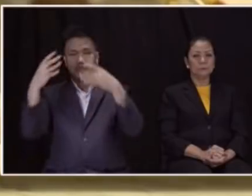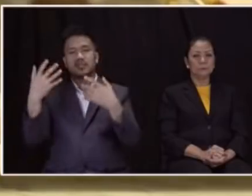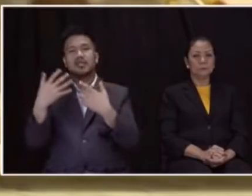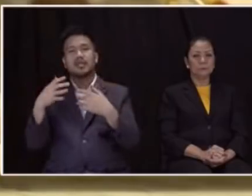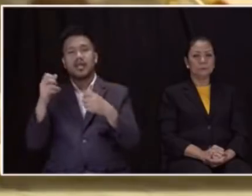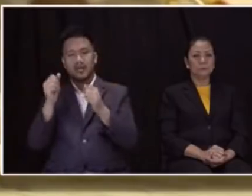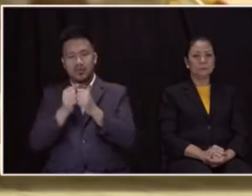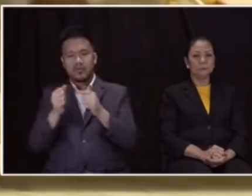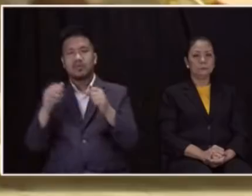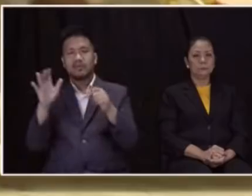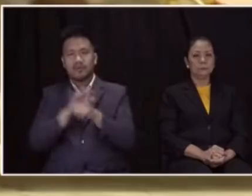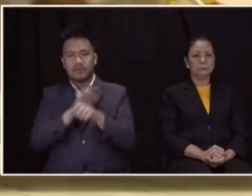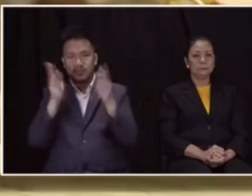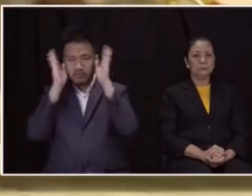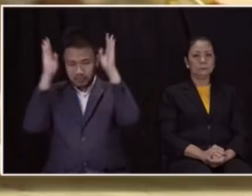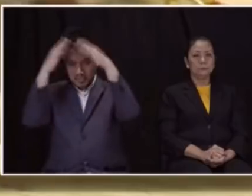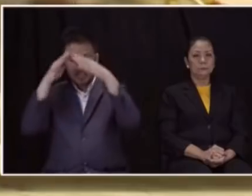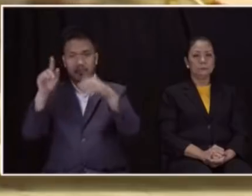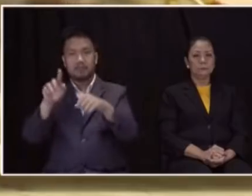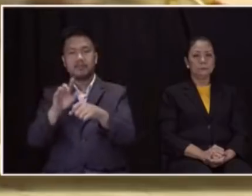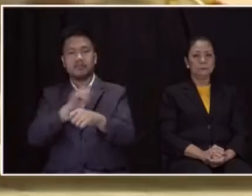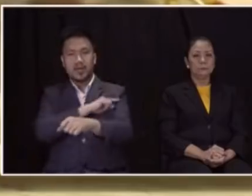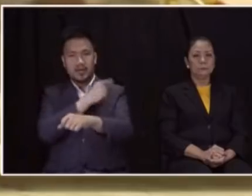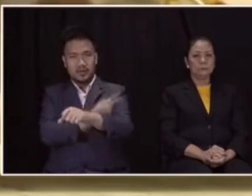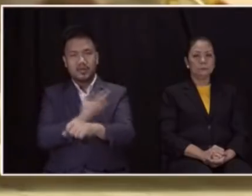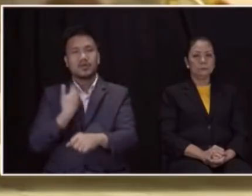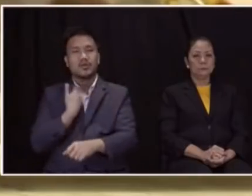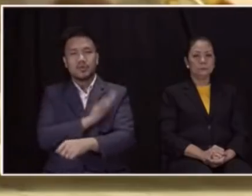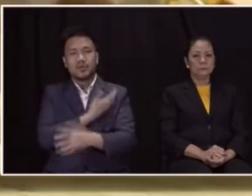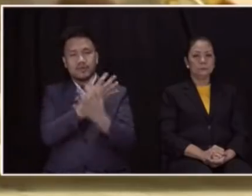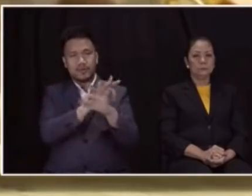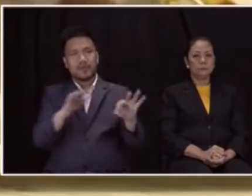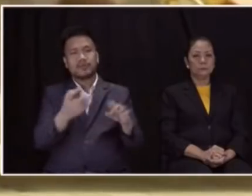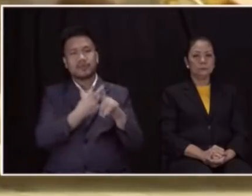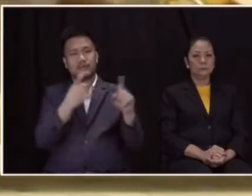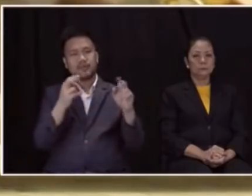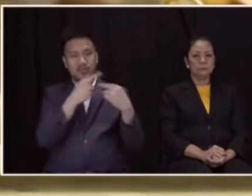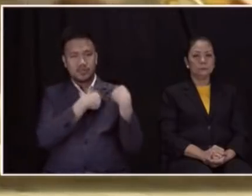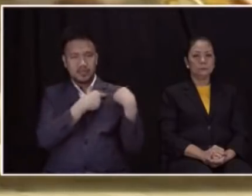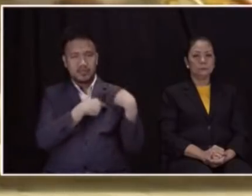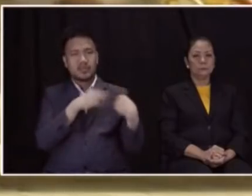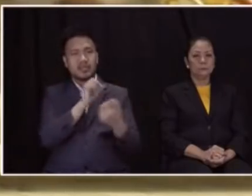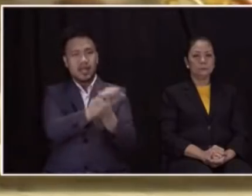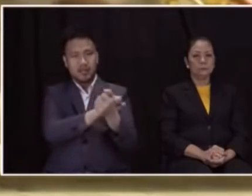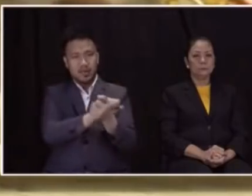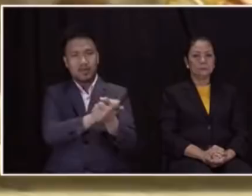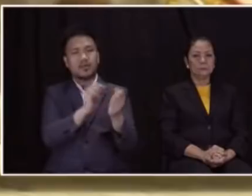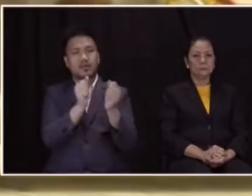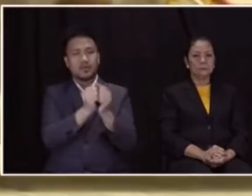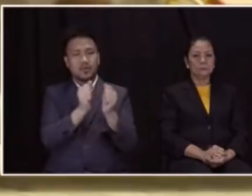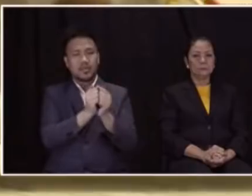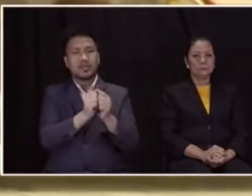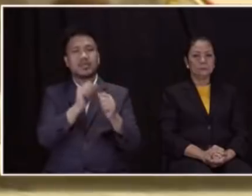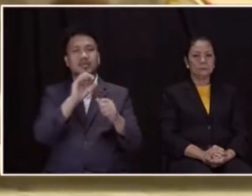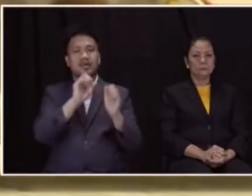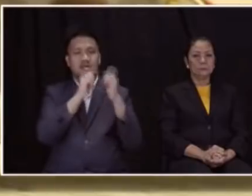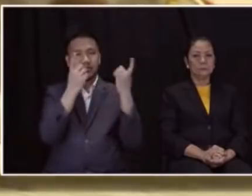authority, we release you from your responsibility and bond with the above-mentioned